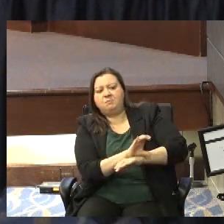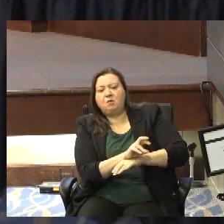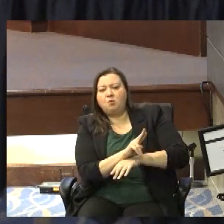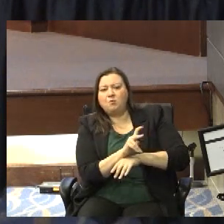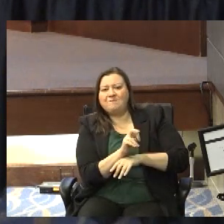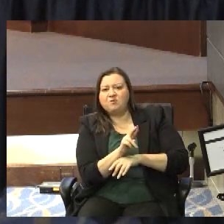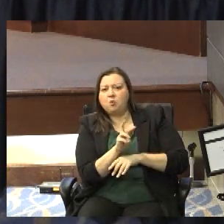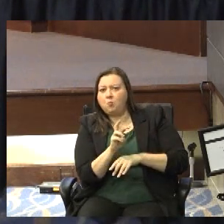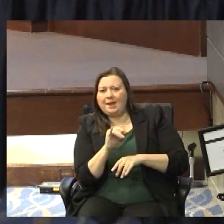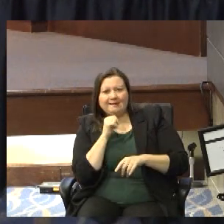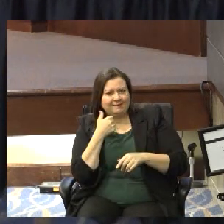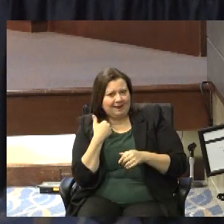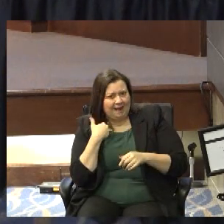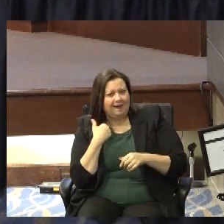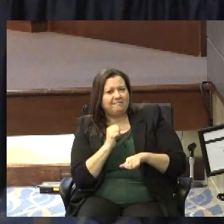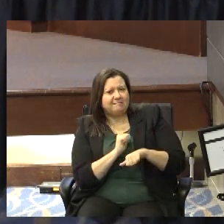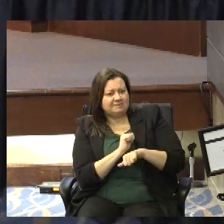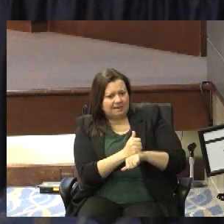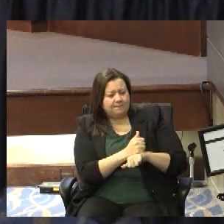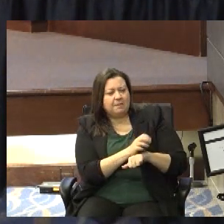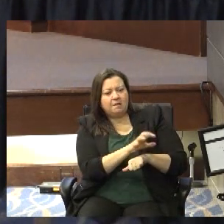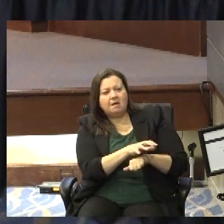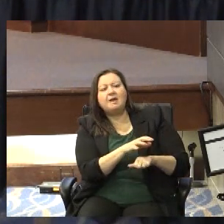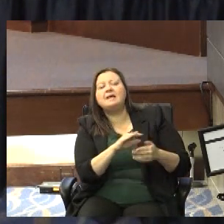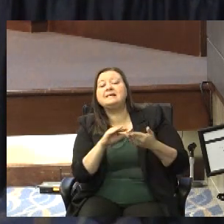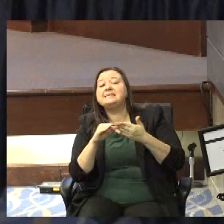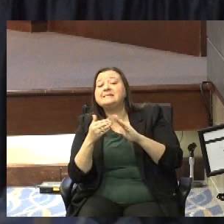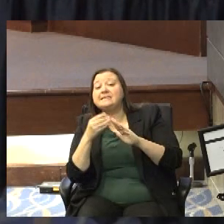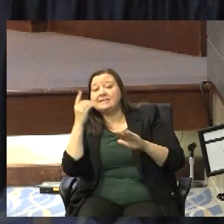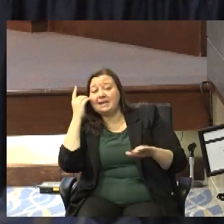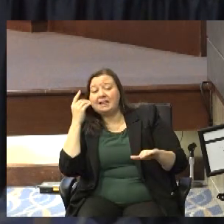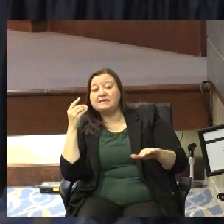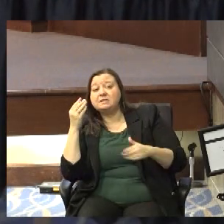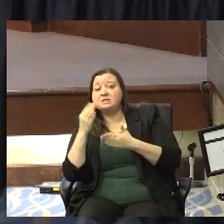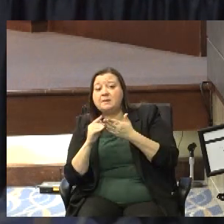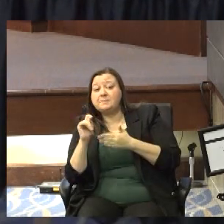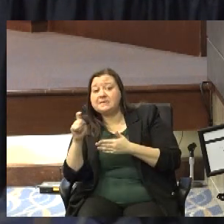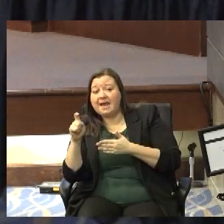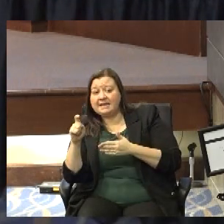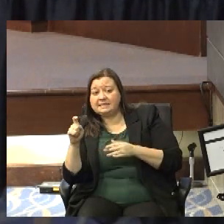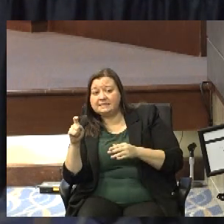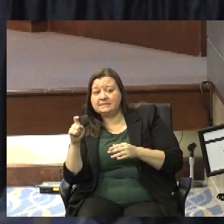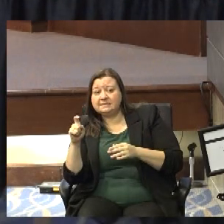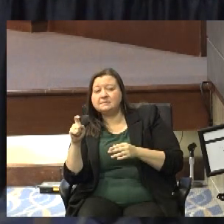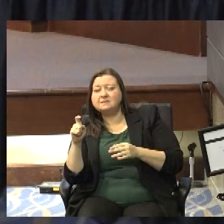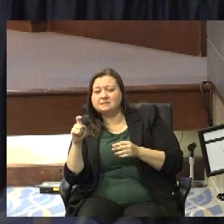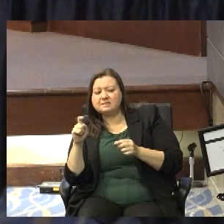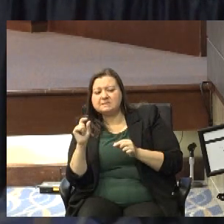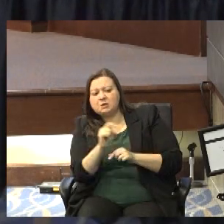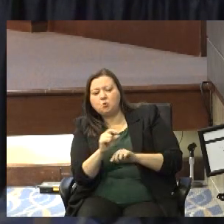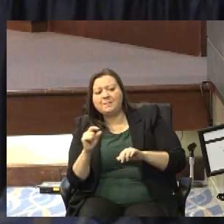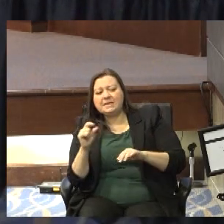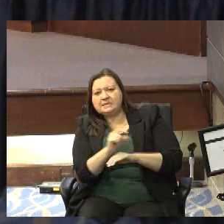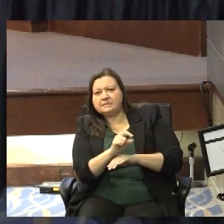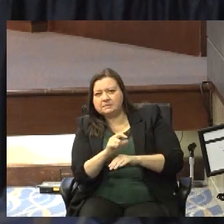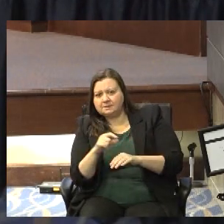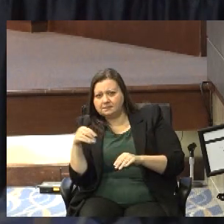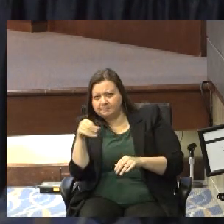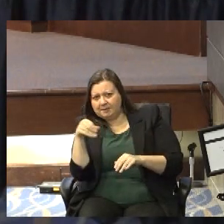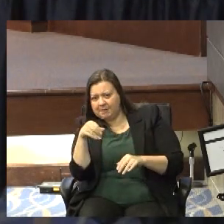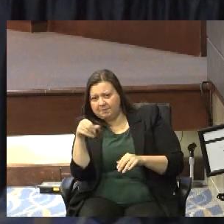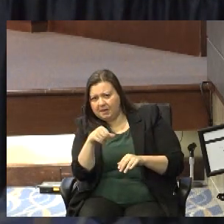being created under the statute. The city does give a portion of their tax. They give a tax increment over. The